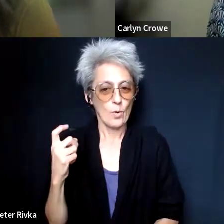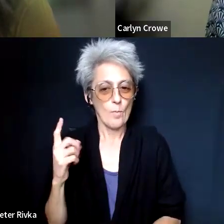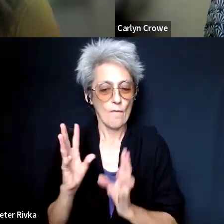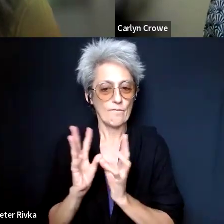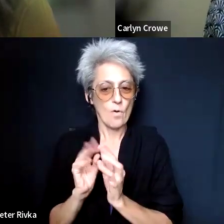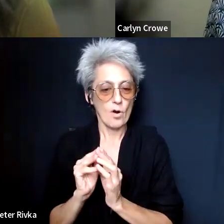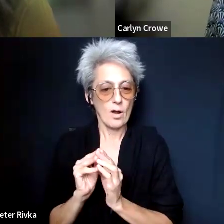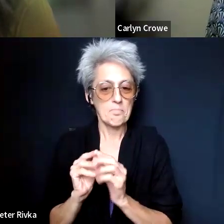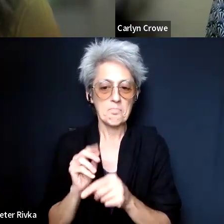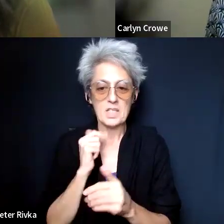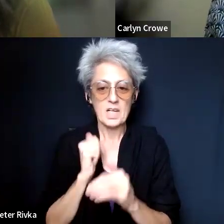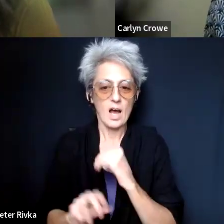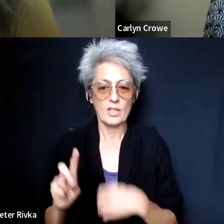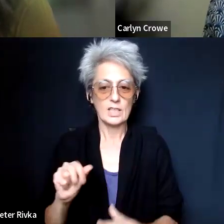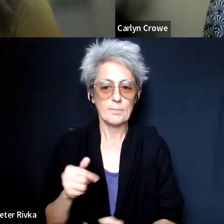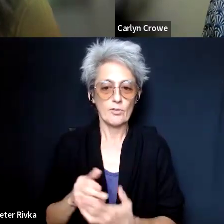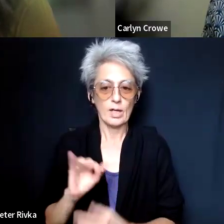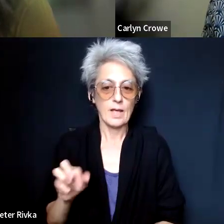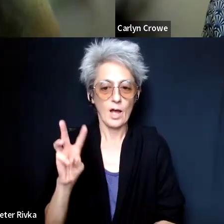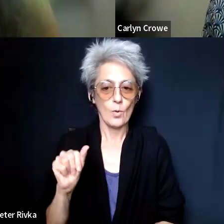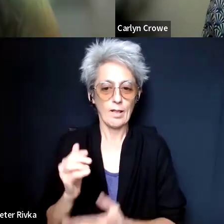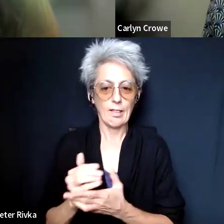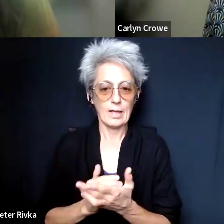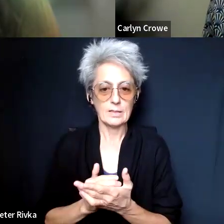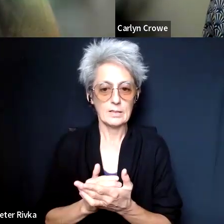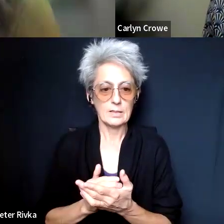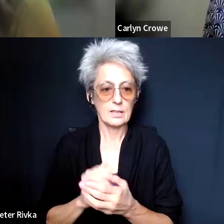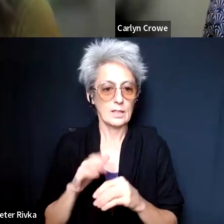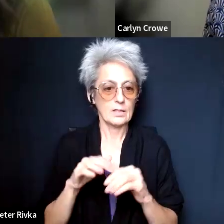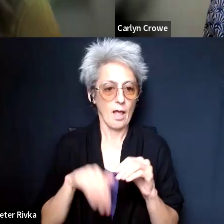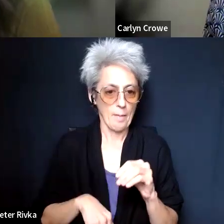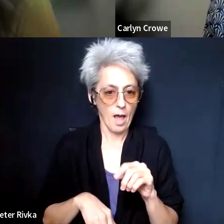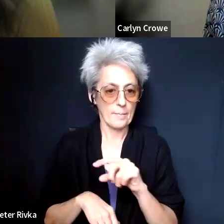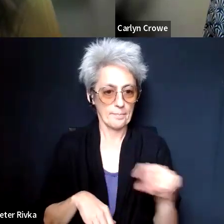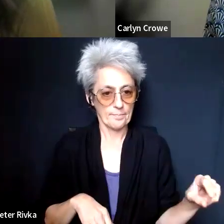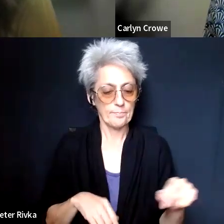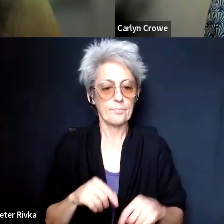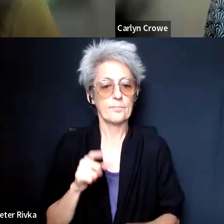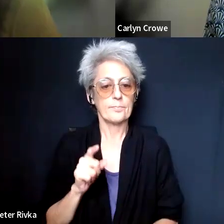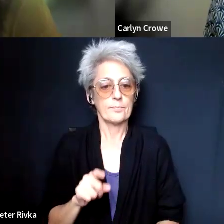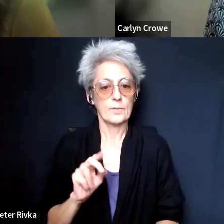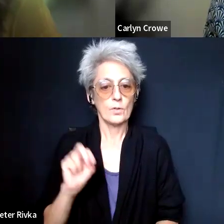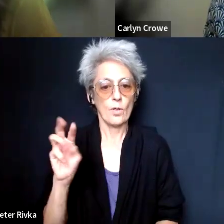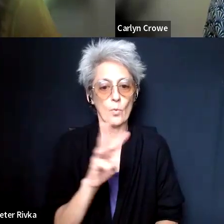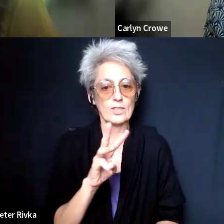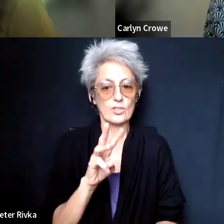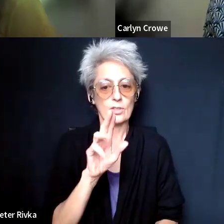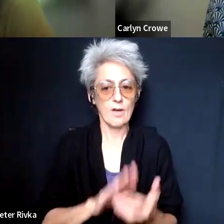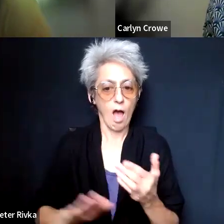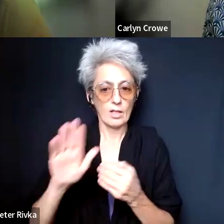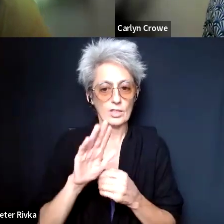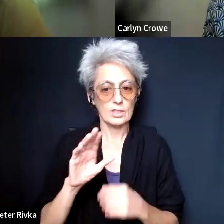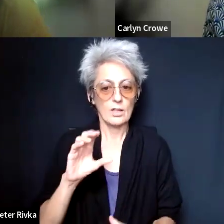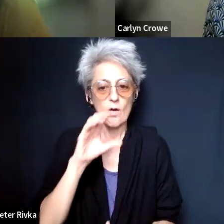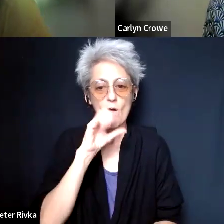of Disability Rights Iowa's list, and it's listed on the bottom. That's at Northwestern College in Orange